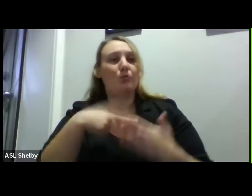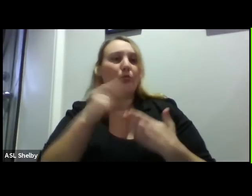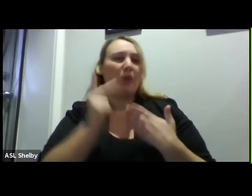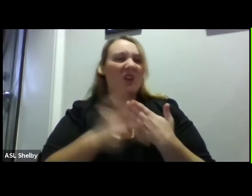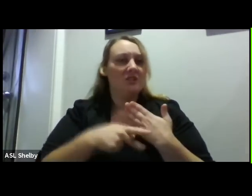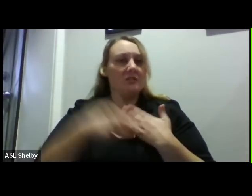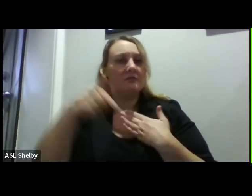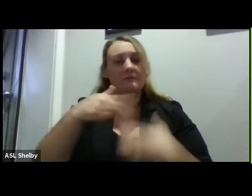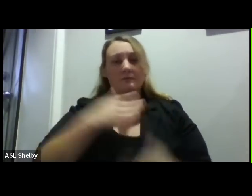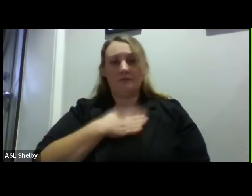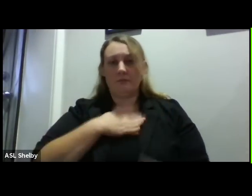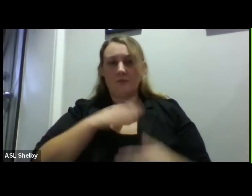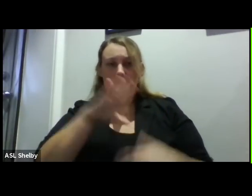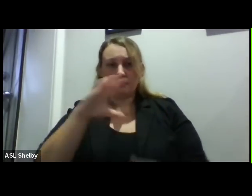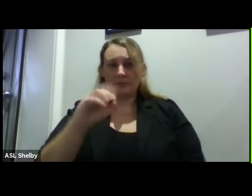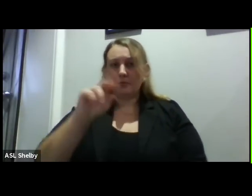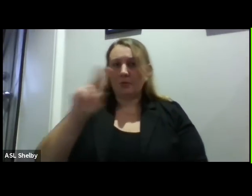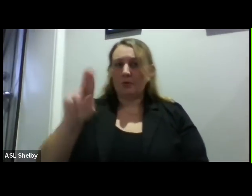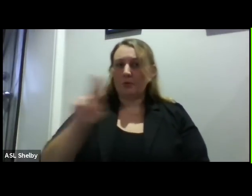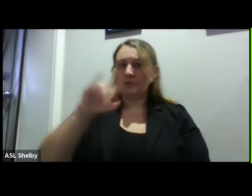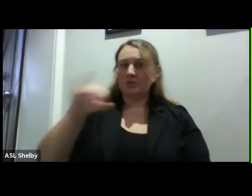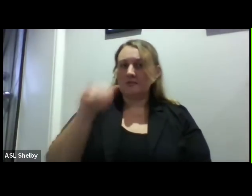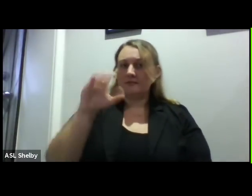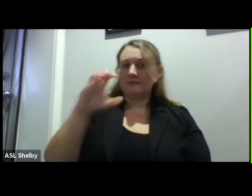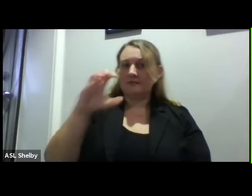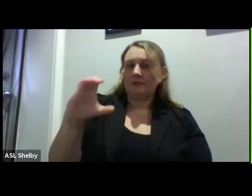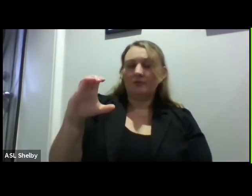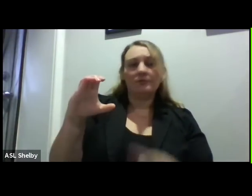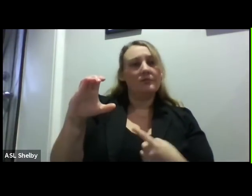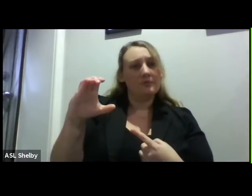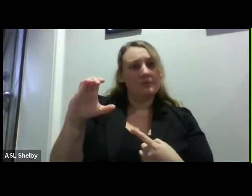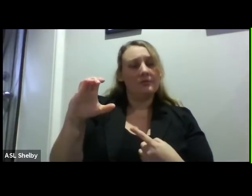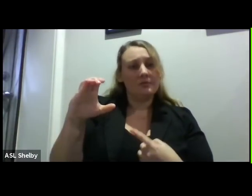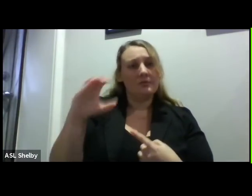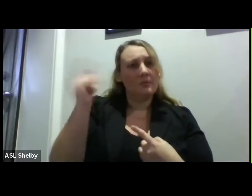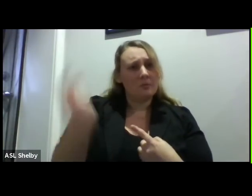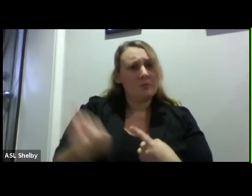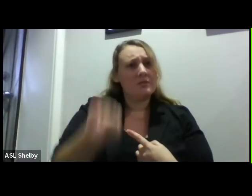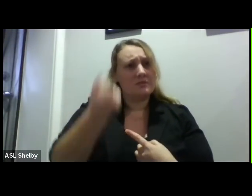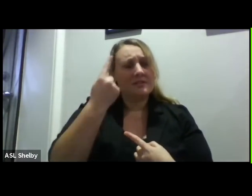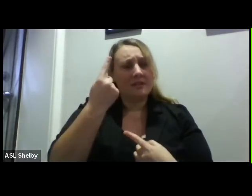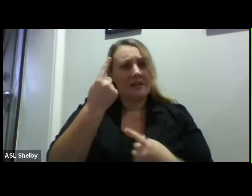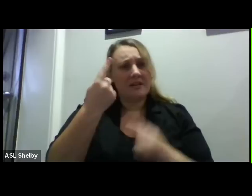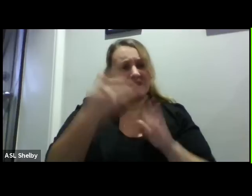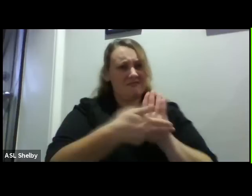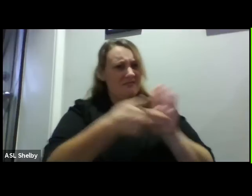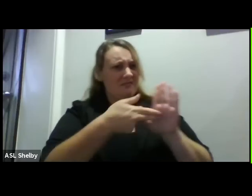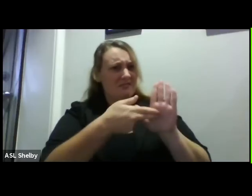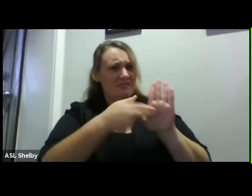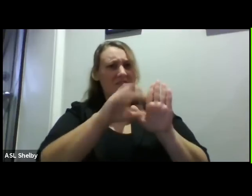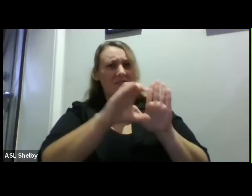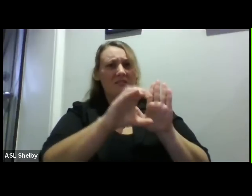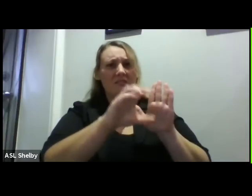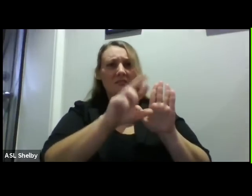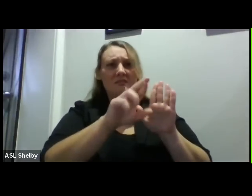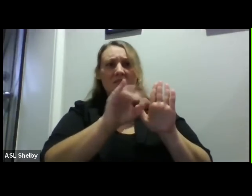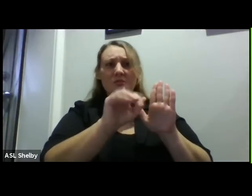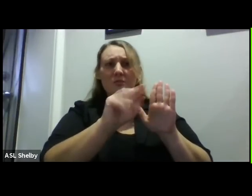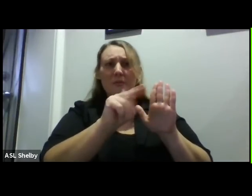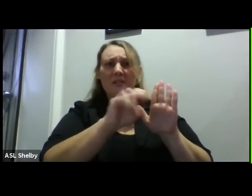to decriminalize sex work, adult consensual work that should have never been criminalized in the first